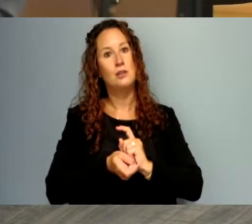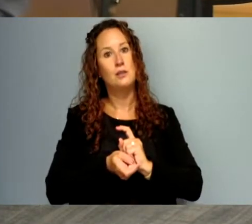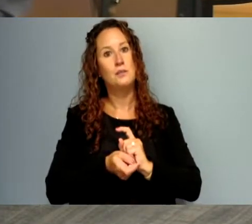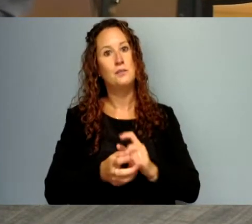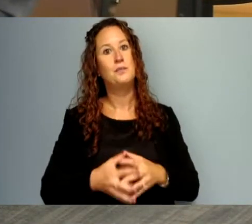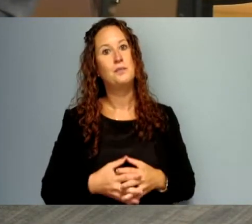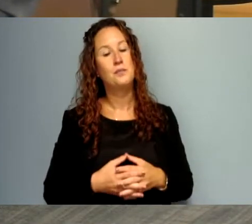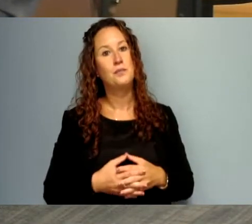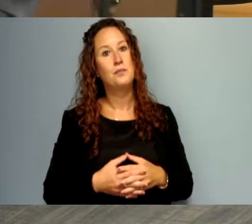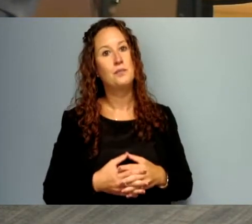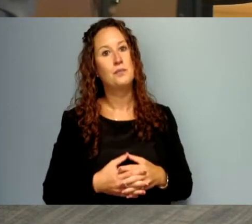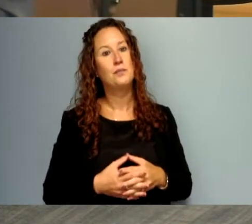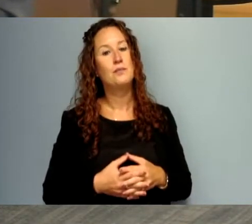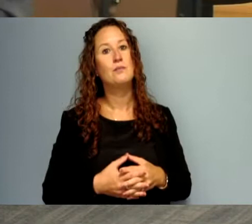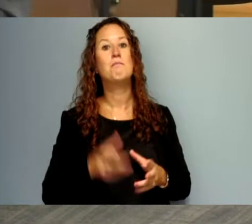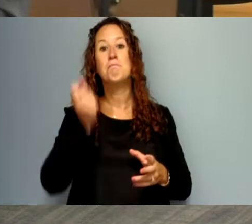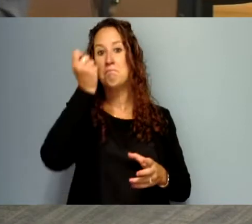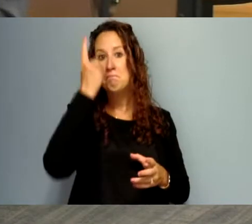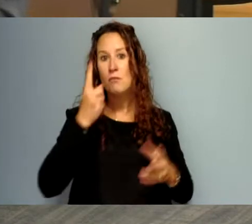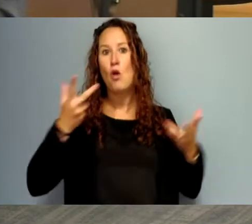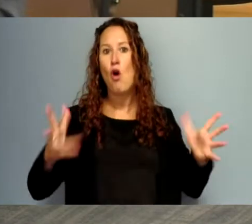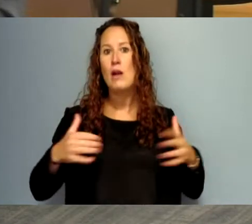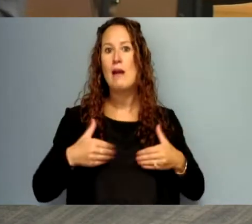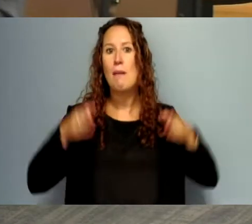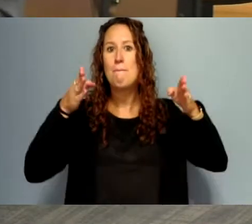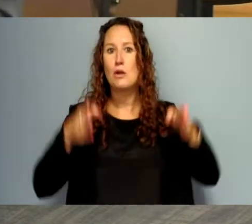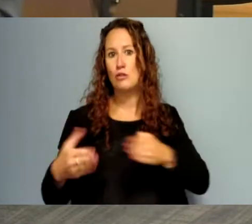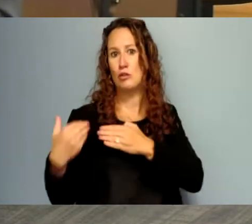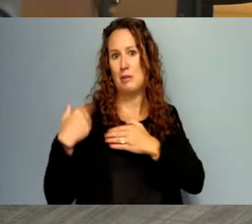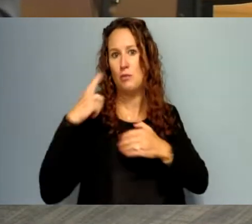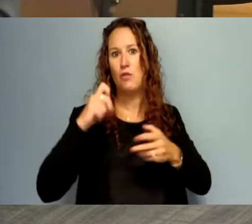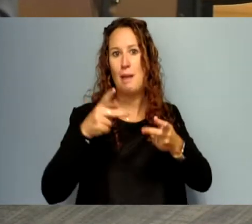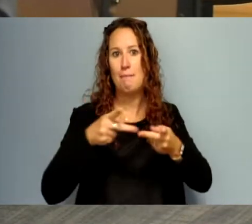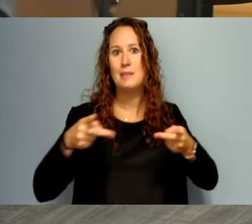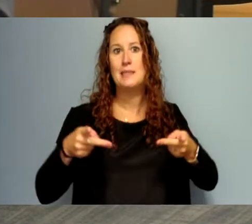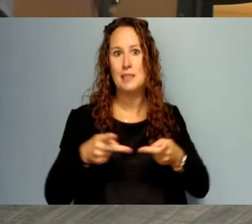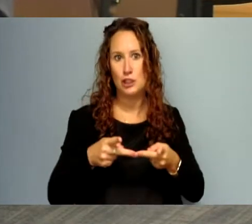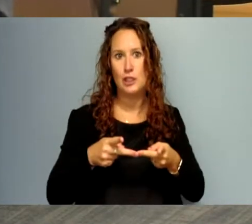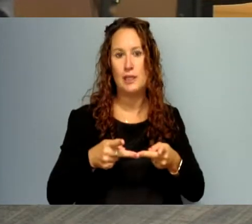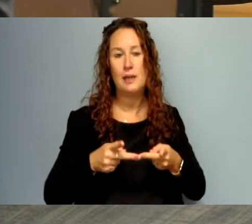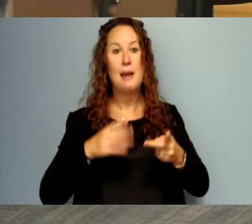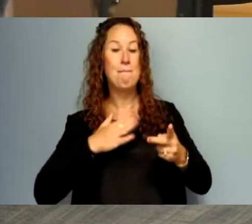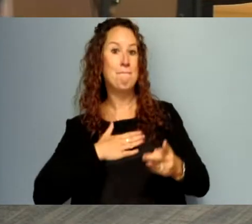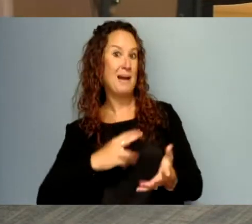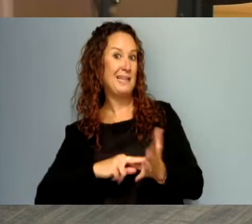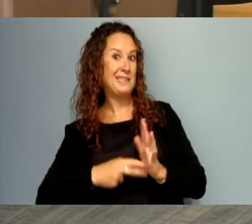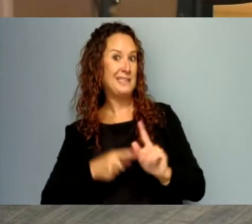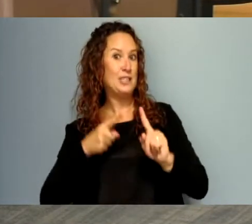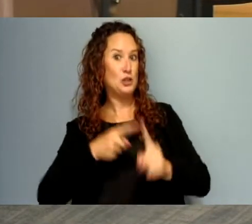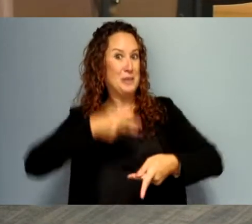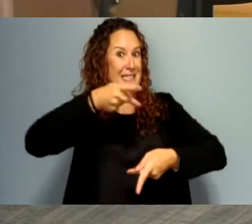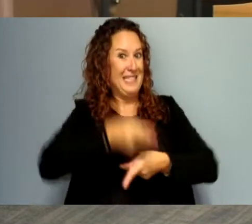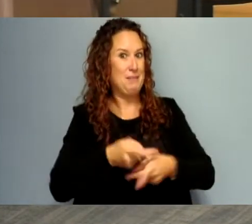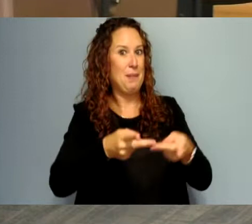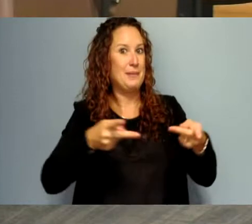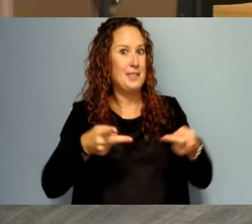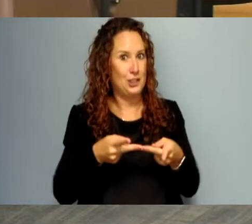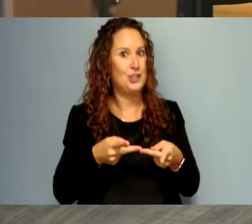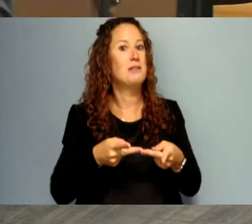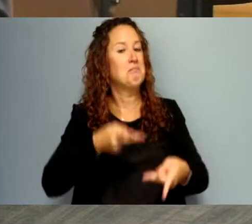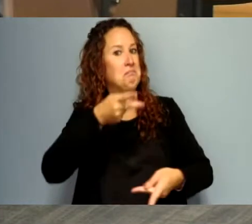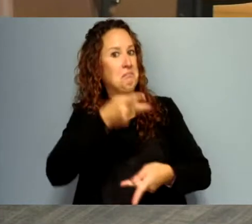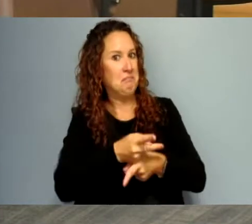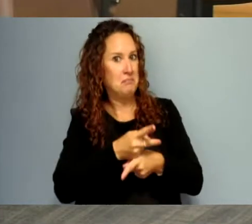there is actually a person that fills this position currently, and it would be my intention to keep this position as per the new title